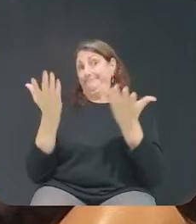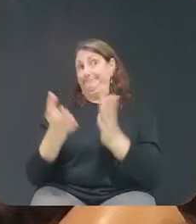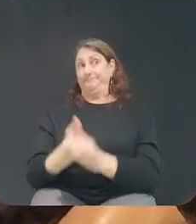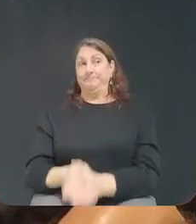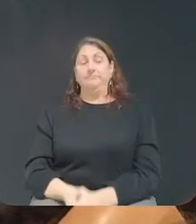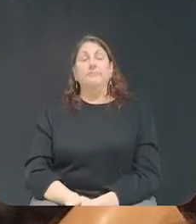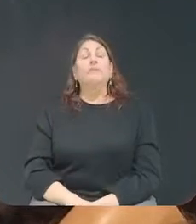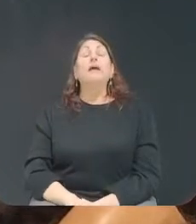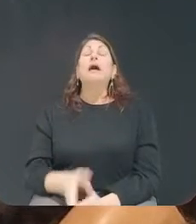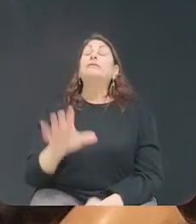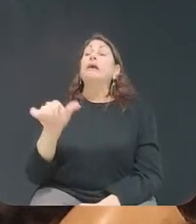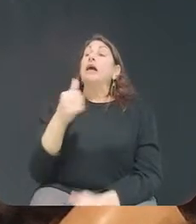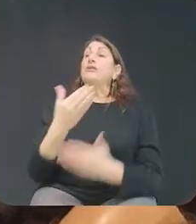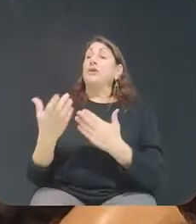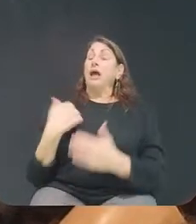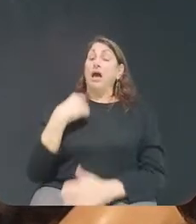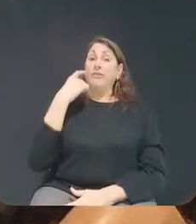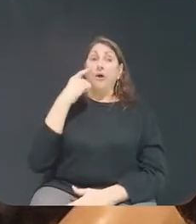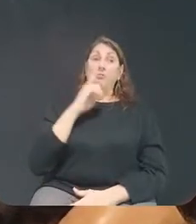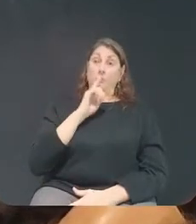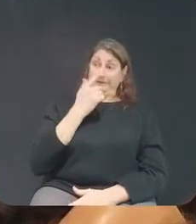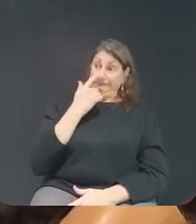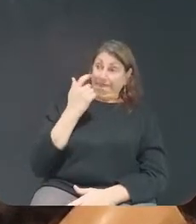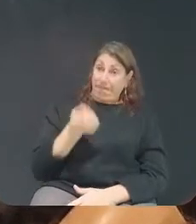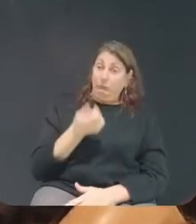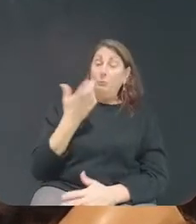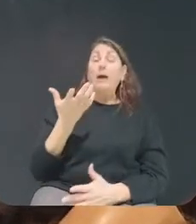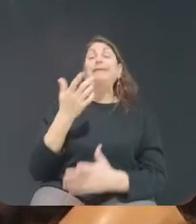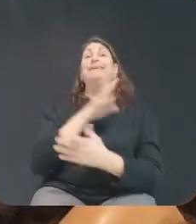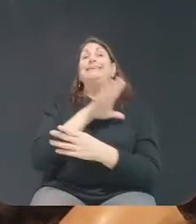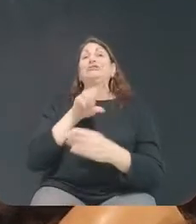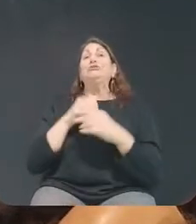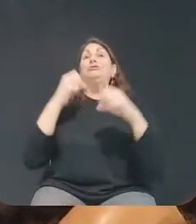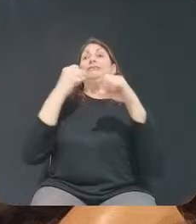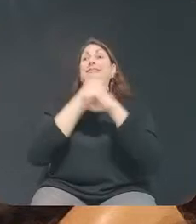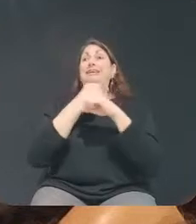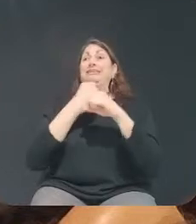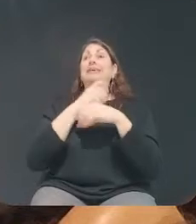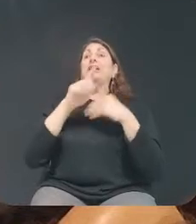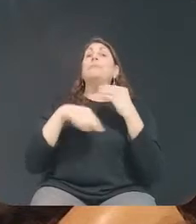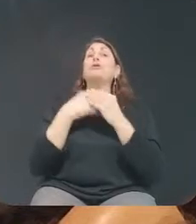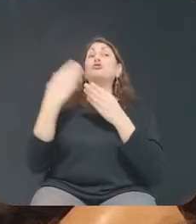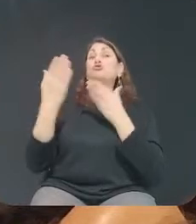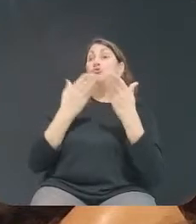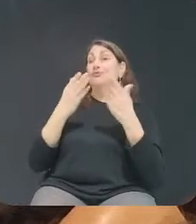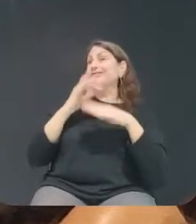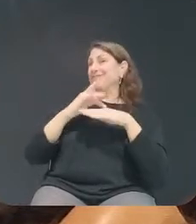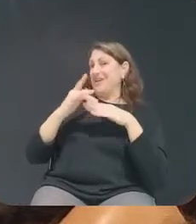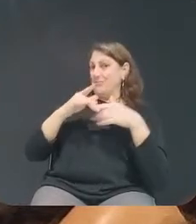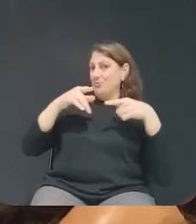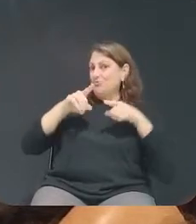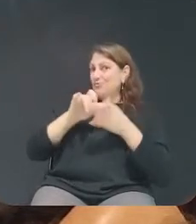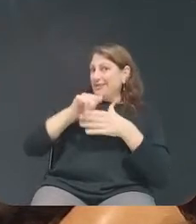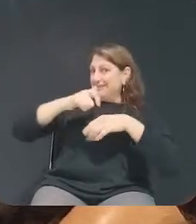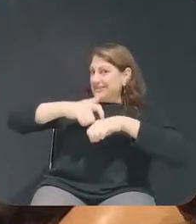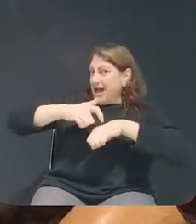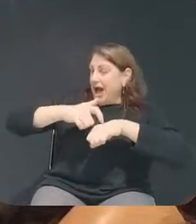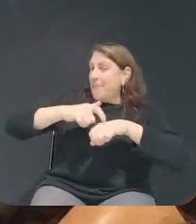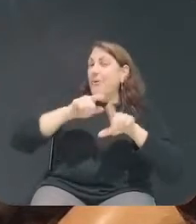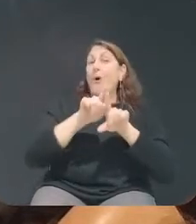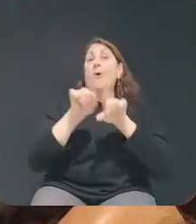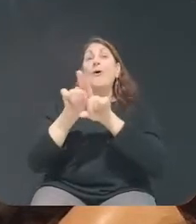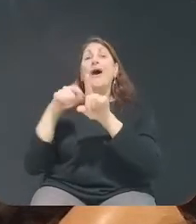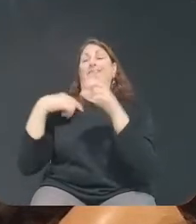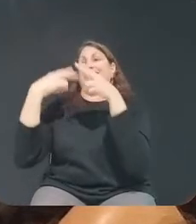The other thing I found interesting about this report is that it includes statistical data on services available at this time, accompanied by the names